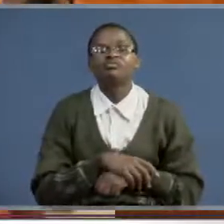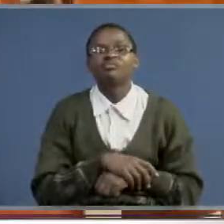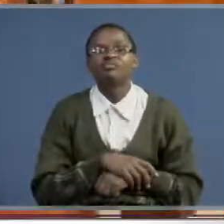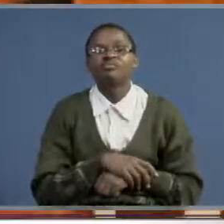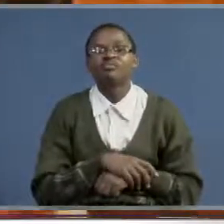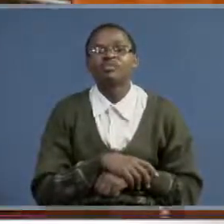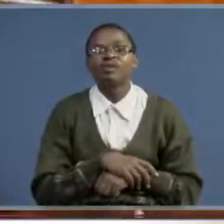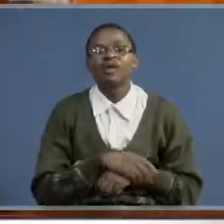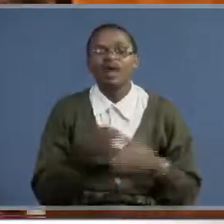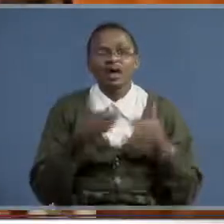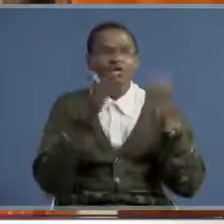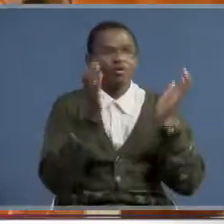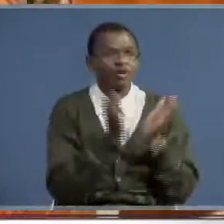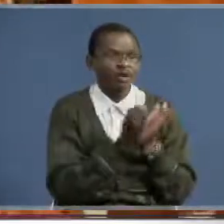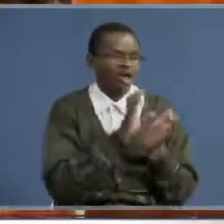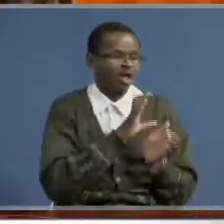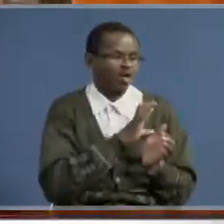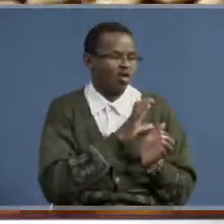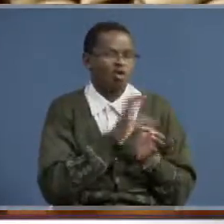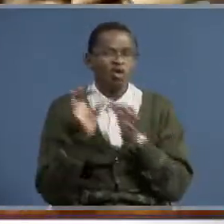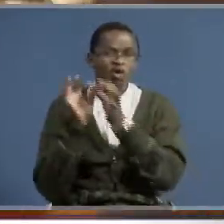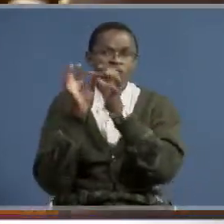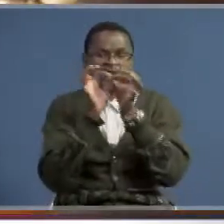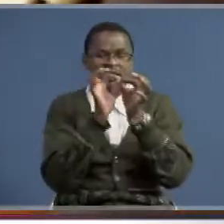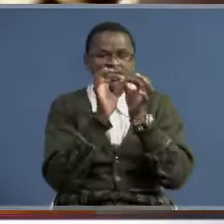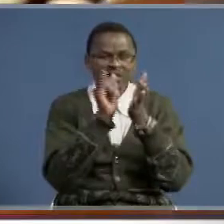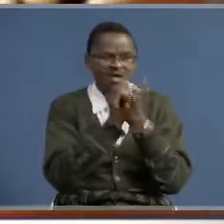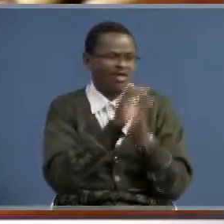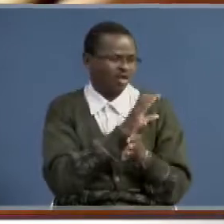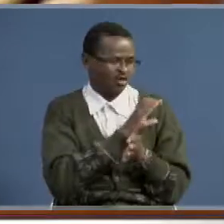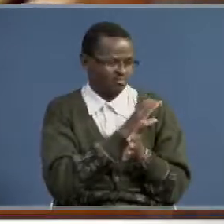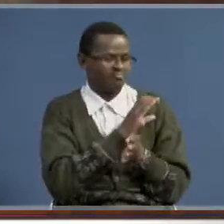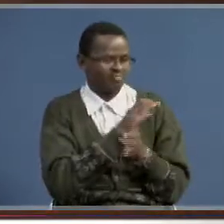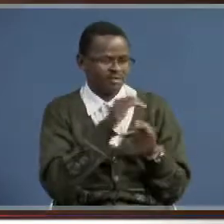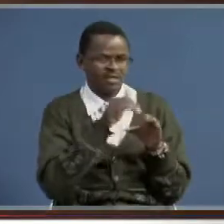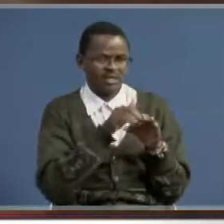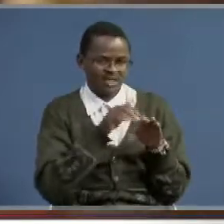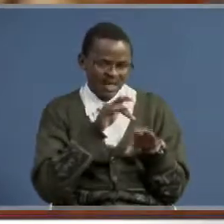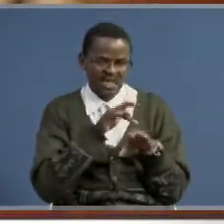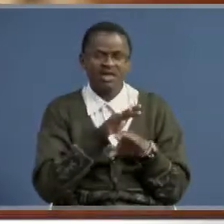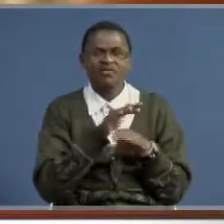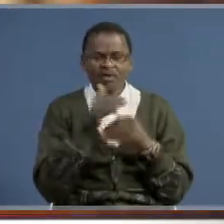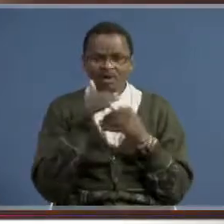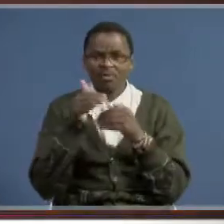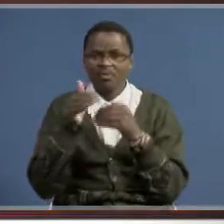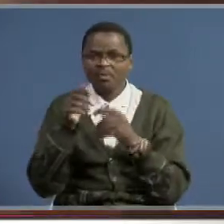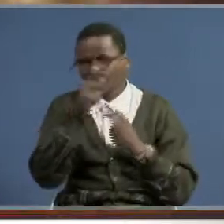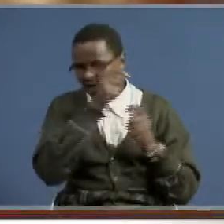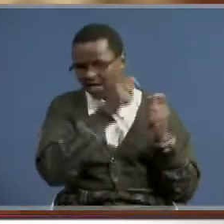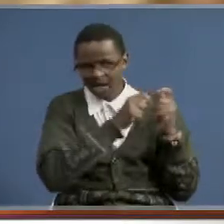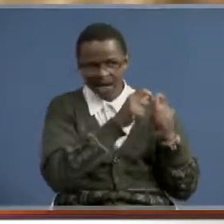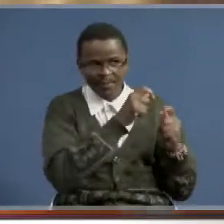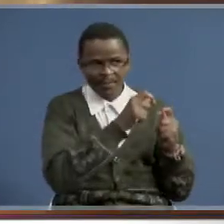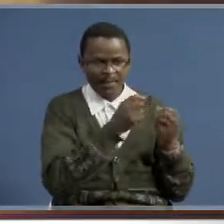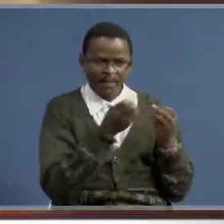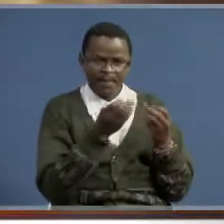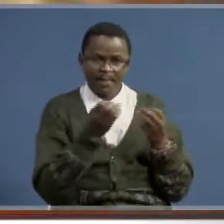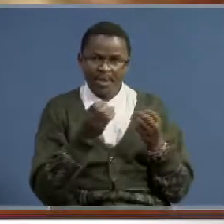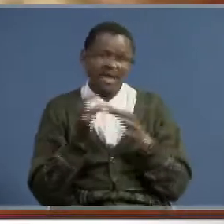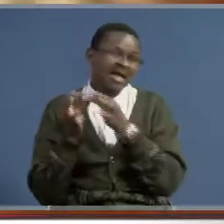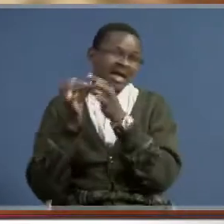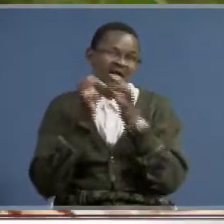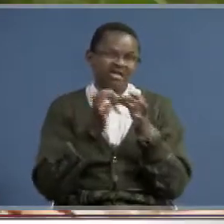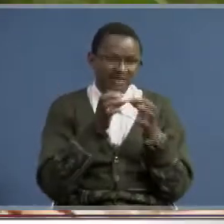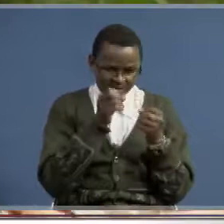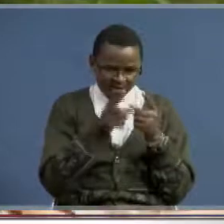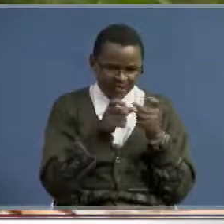Every community has its own culture that they still hold in their hearts with implication accompanied with the tradition. Most of the culture defining